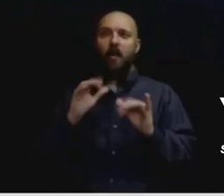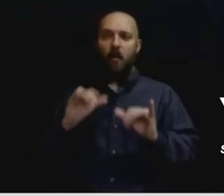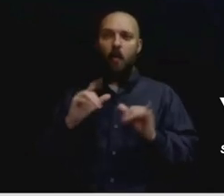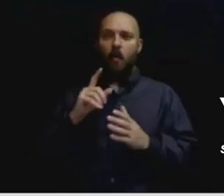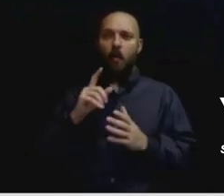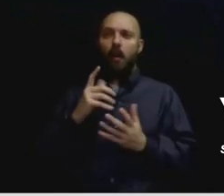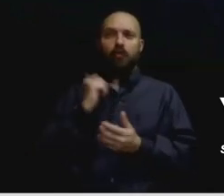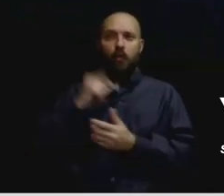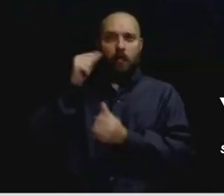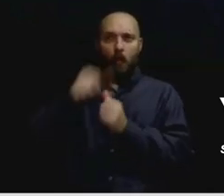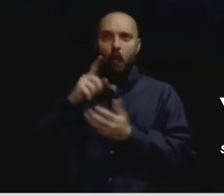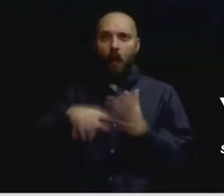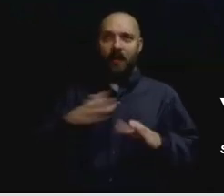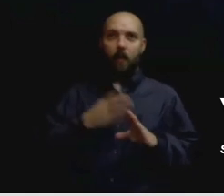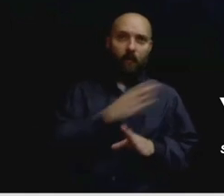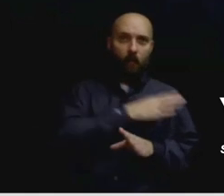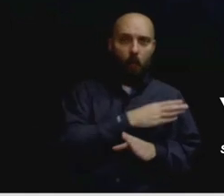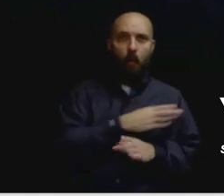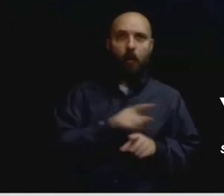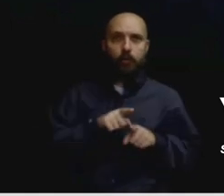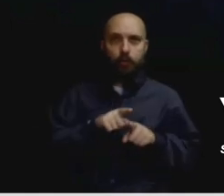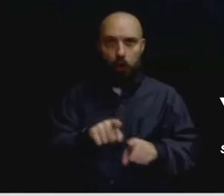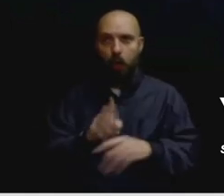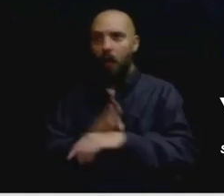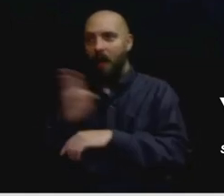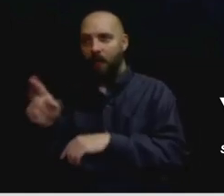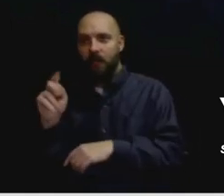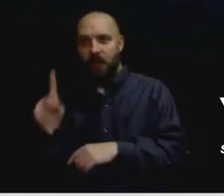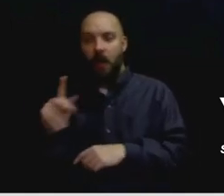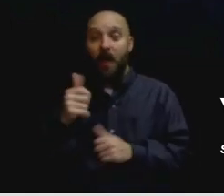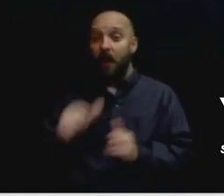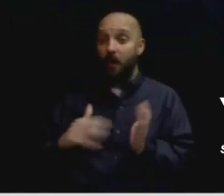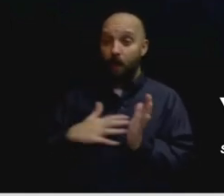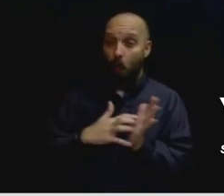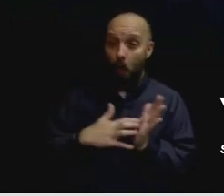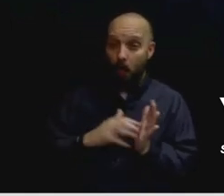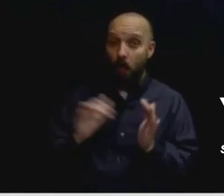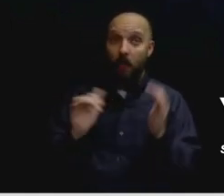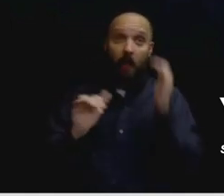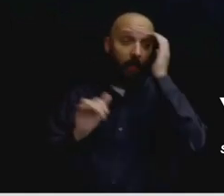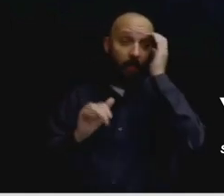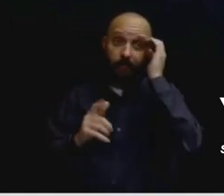task. If there are any vulnerabilities, such as, was it a